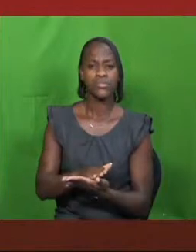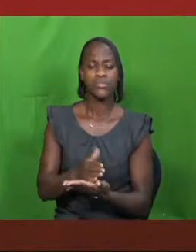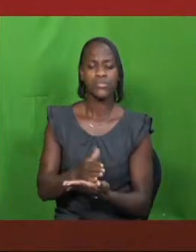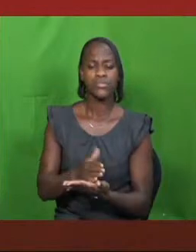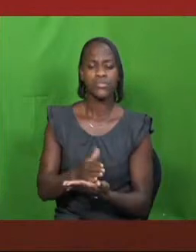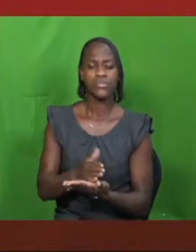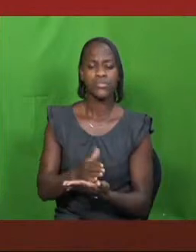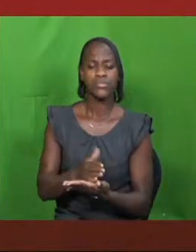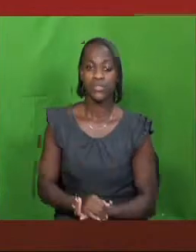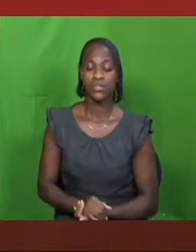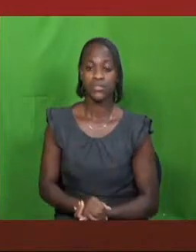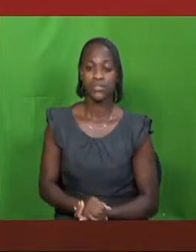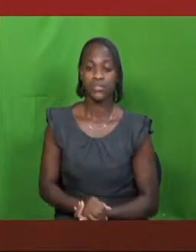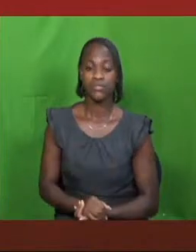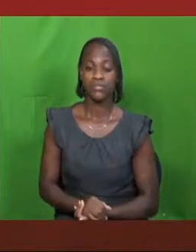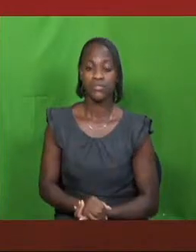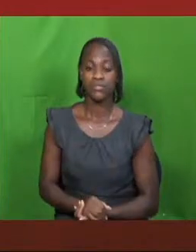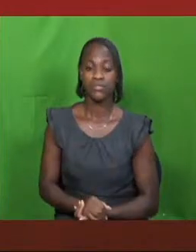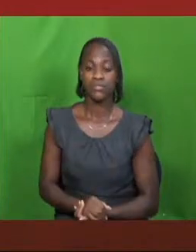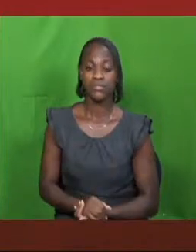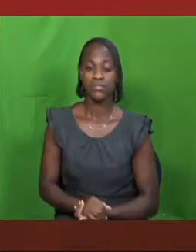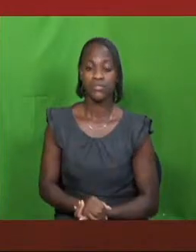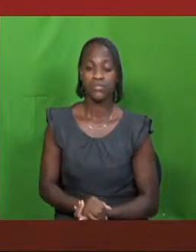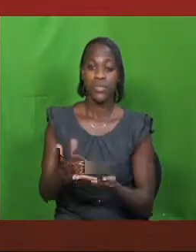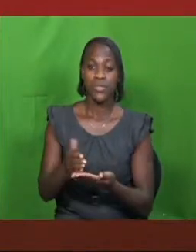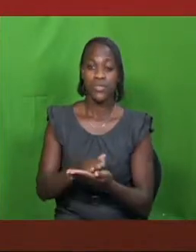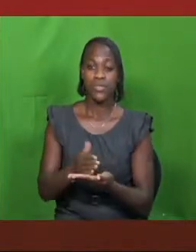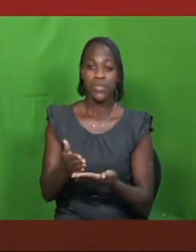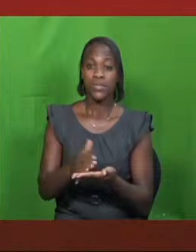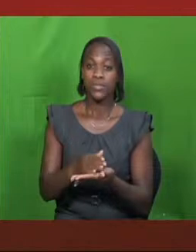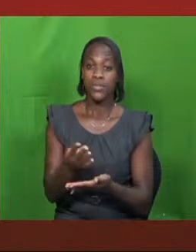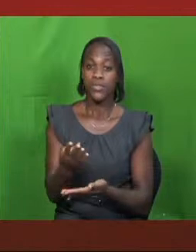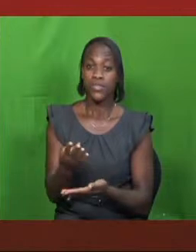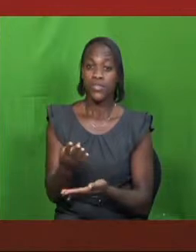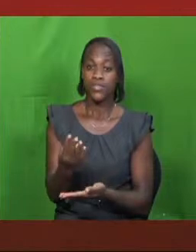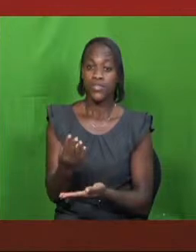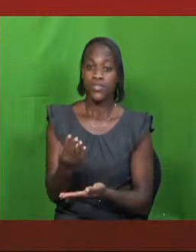13. That's where we were. Page 14.